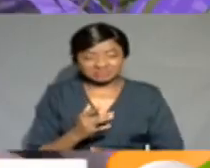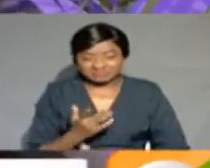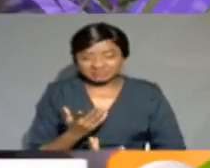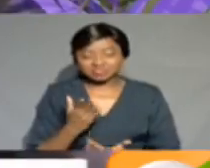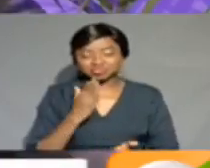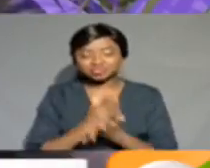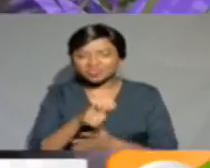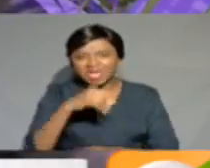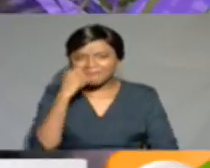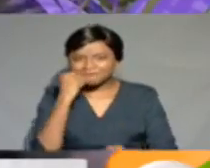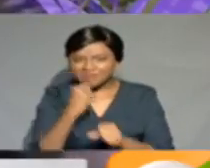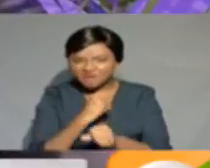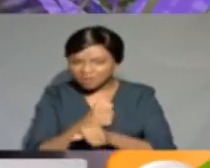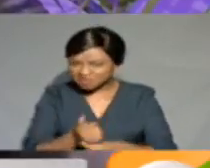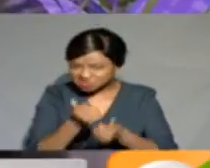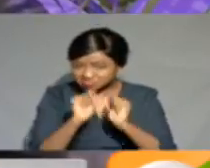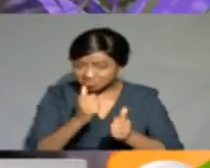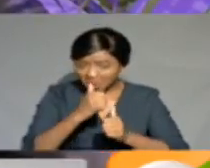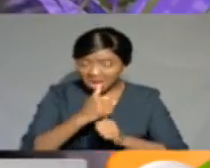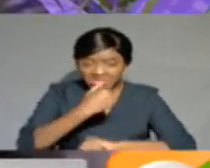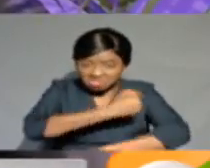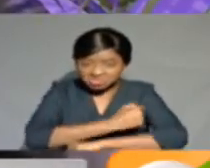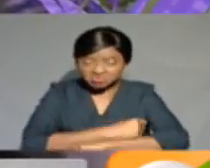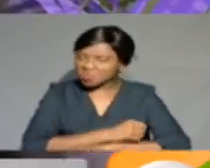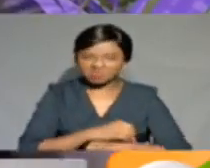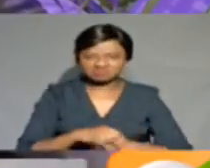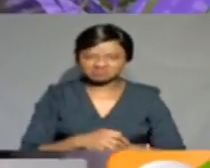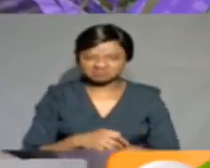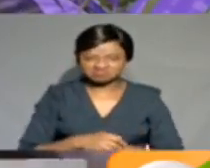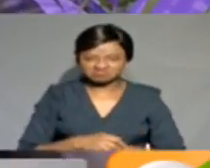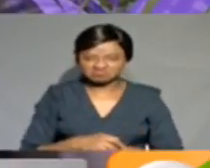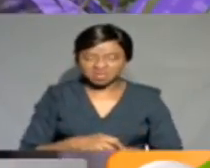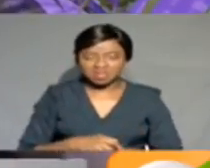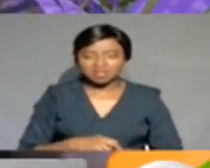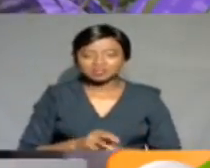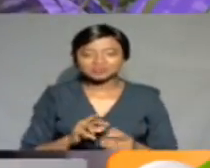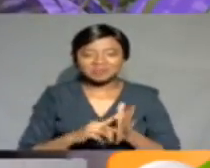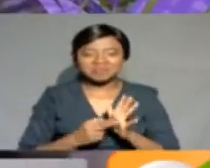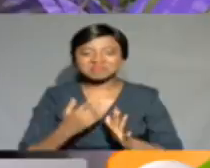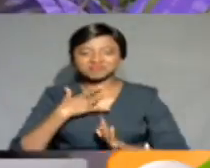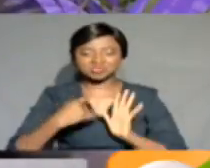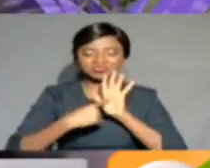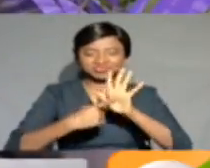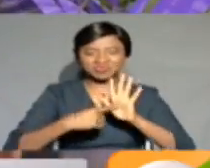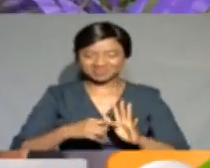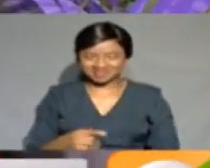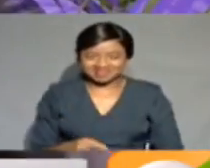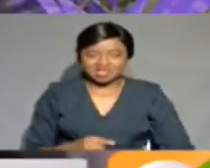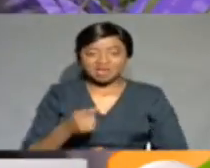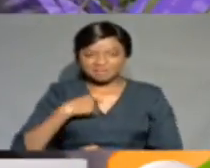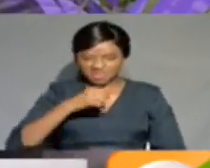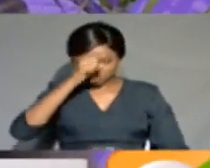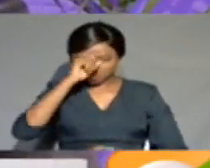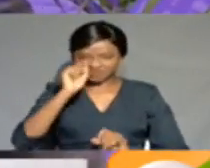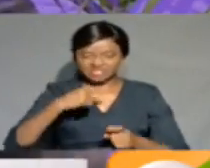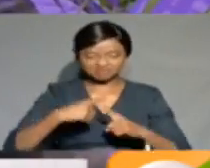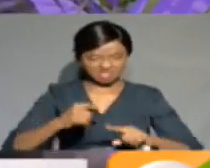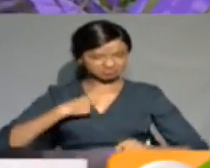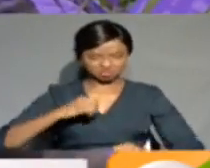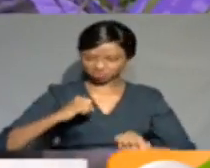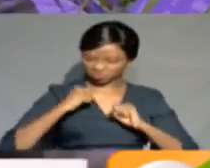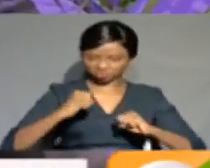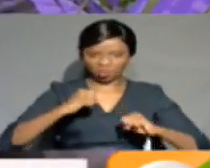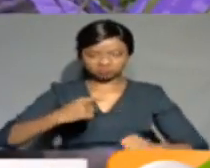endowed academically. Yeah. And therefore, to assert themselves to those who are more brighter, they would